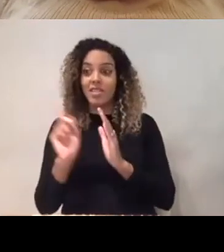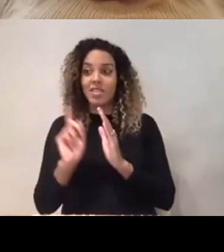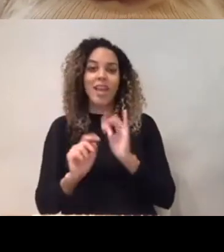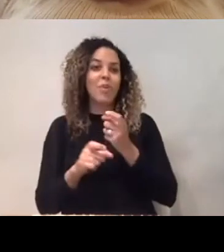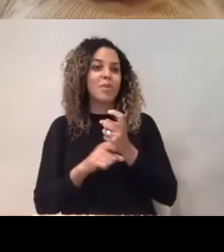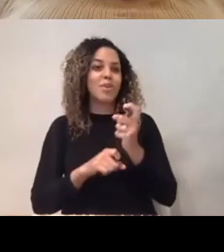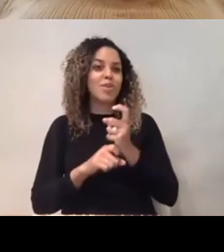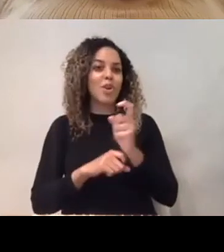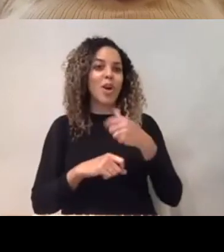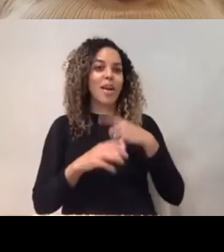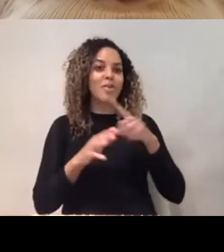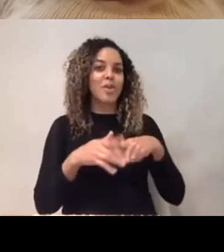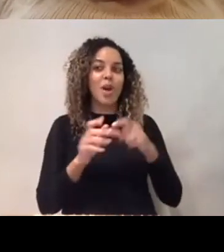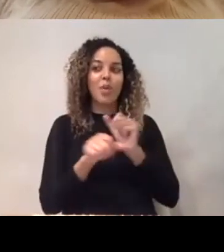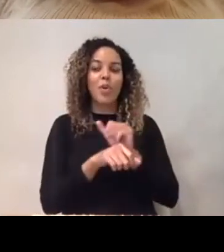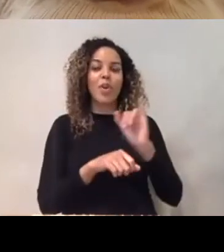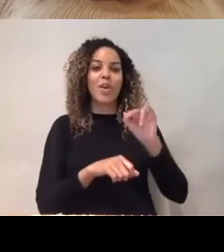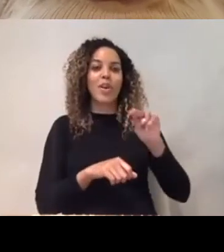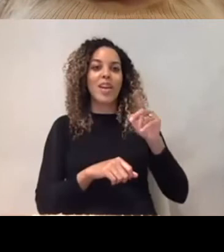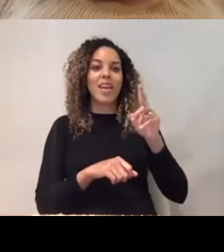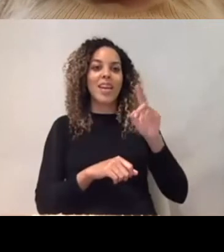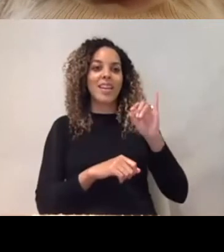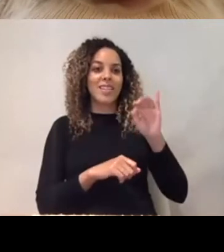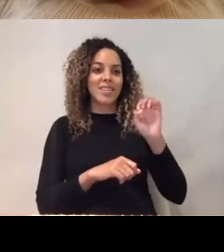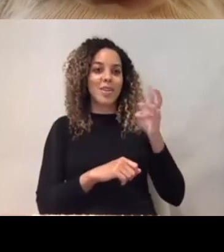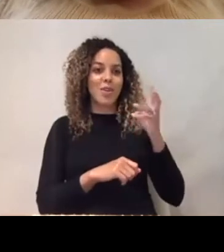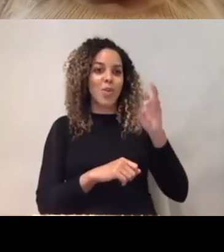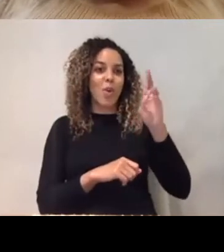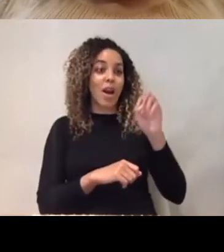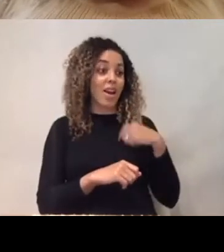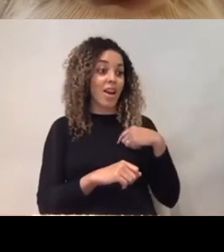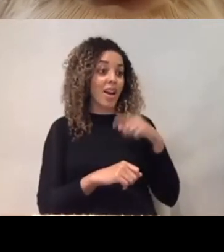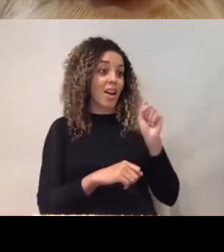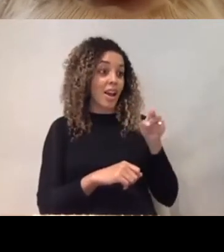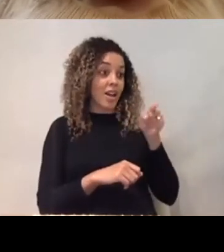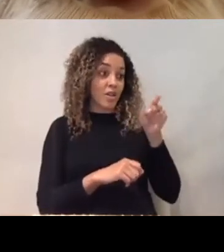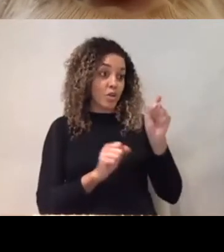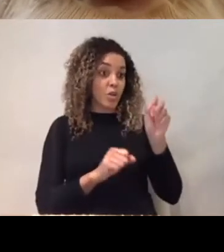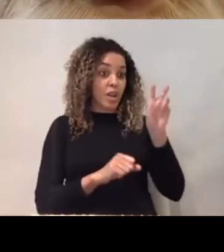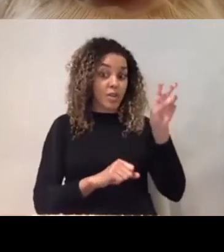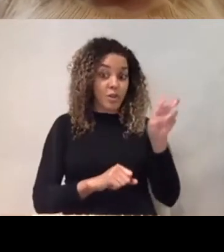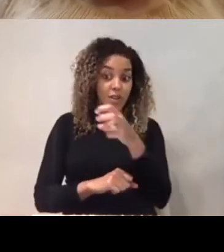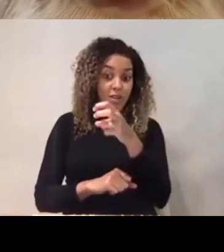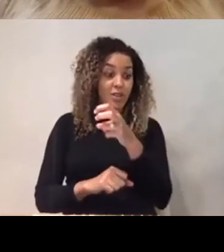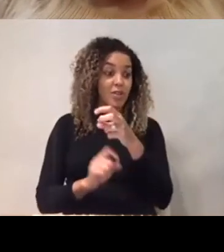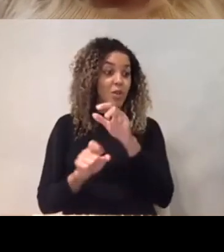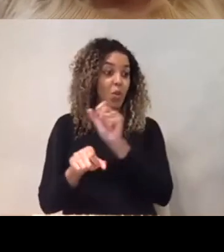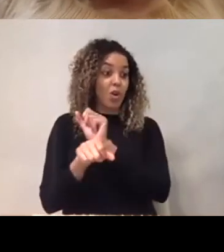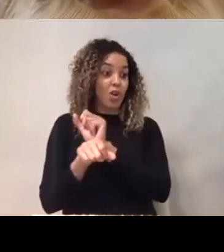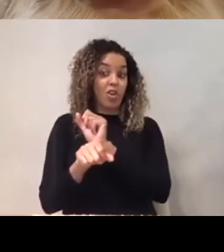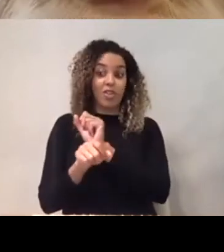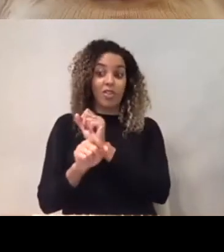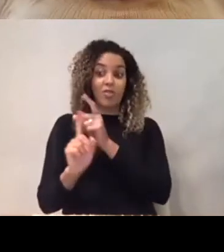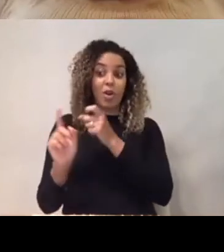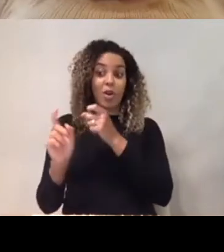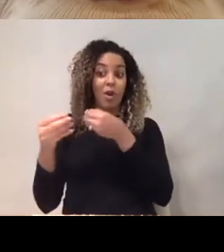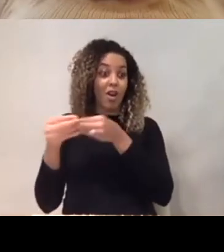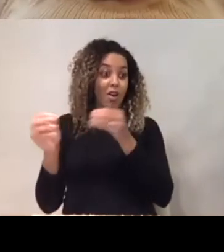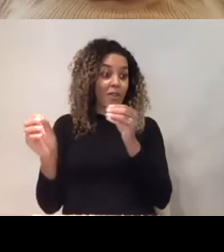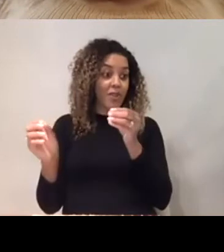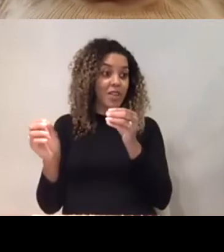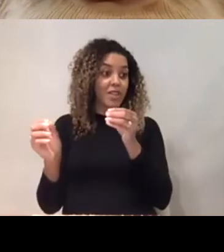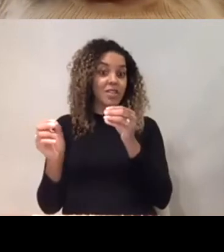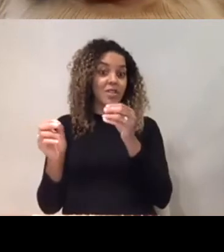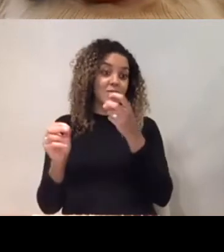know, I had been asked, would you be able to transition from working in an office after 12 years of working from home? And I said, that's fine. And then